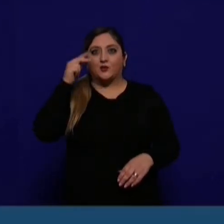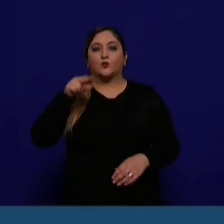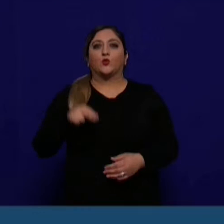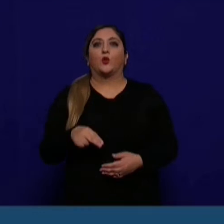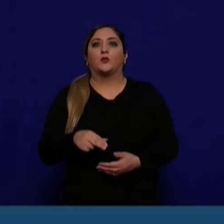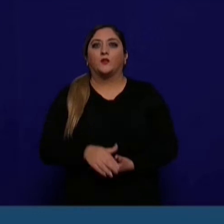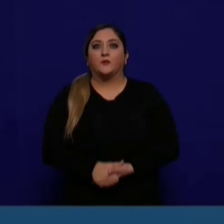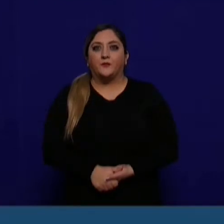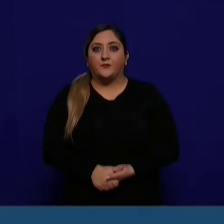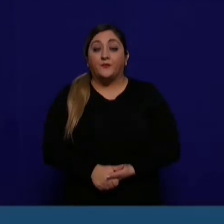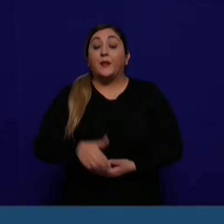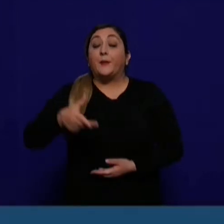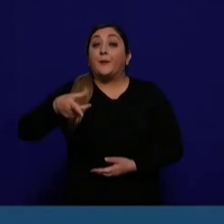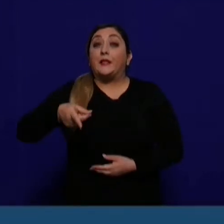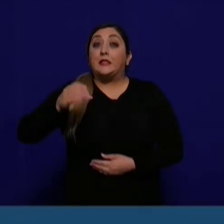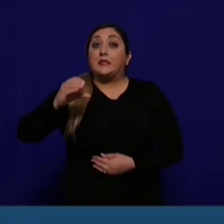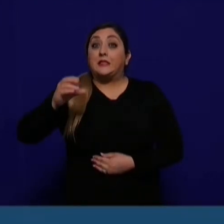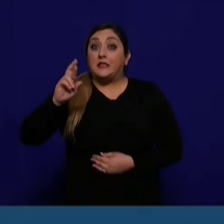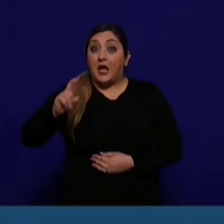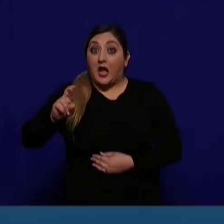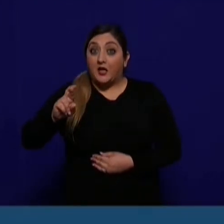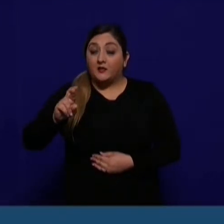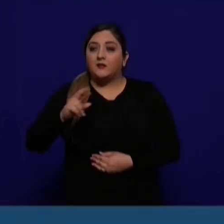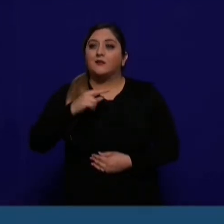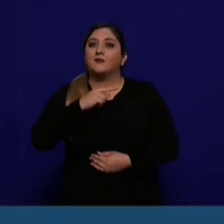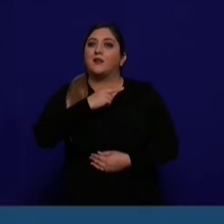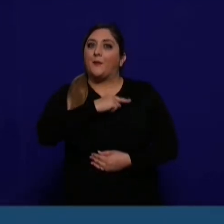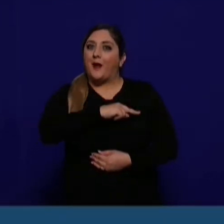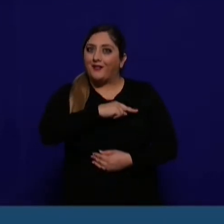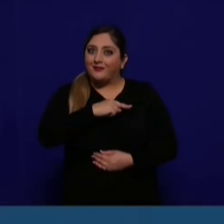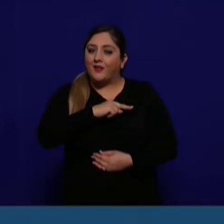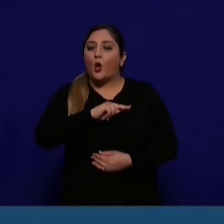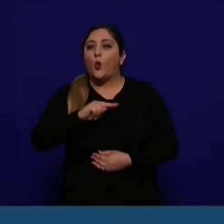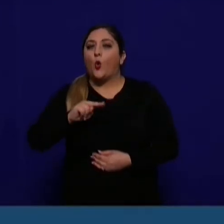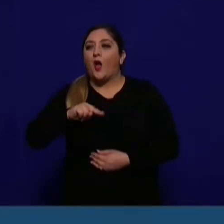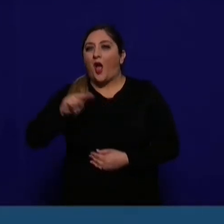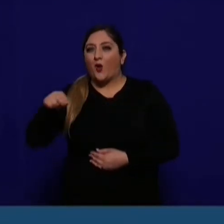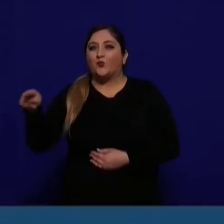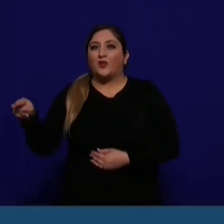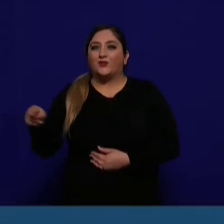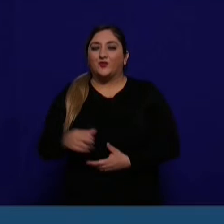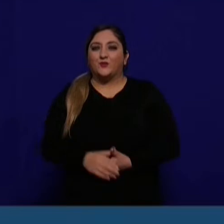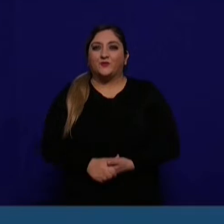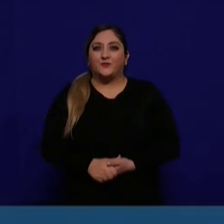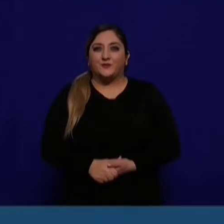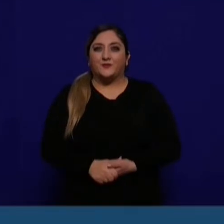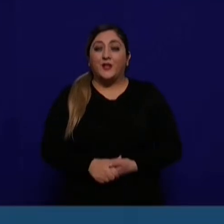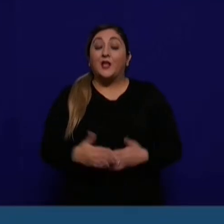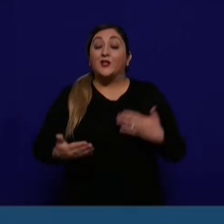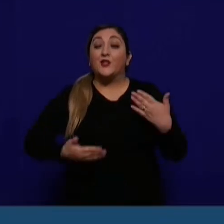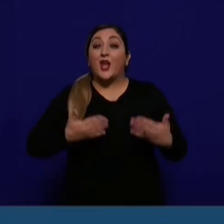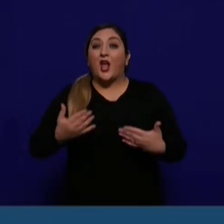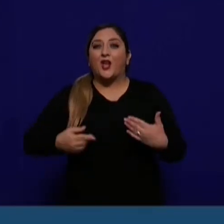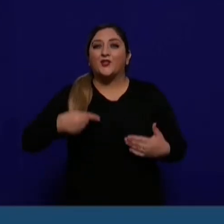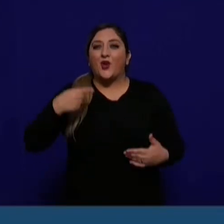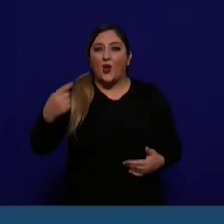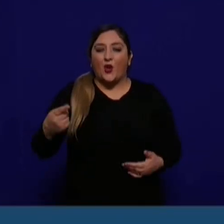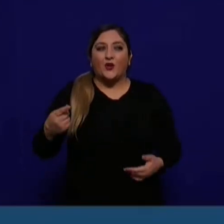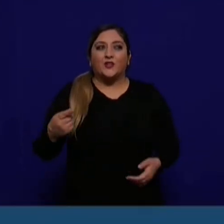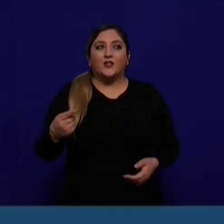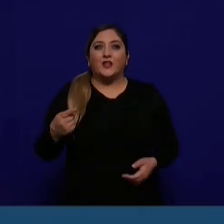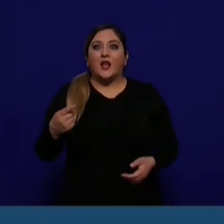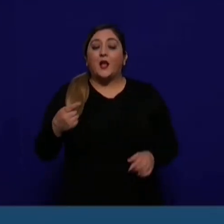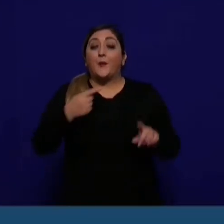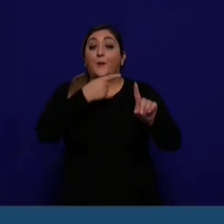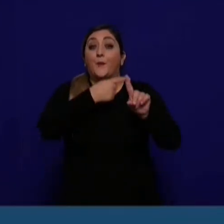għaddejjin kif ukoll dak li jsiru Malta kif ukoll dak li jsiru f'Għawdex. Avvanz ieħor huwa li qegħdin naraw ukoll